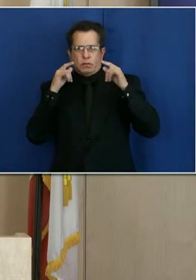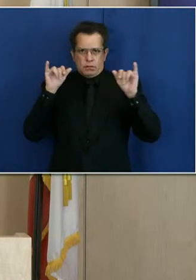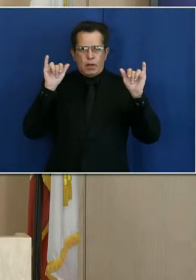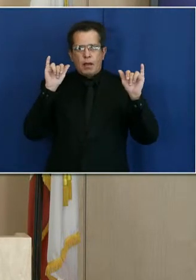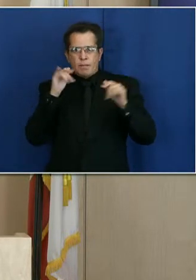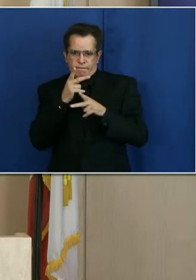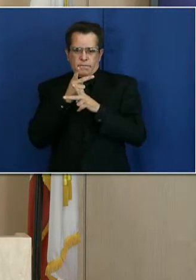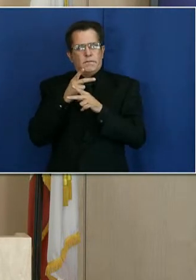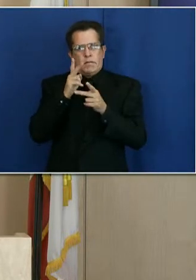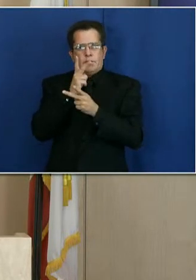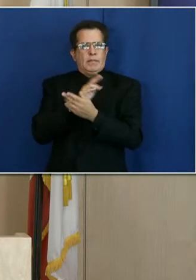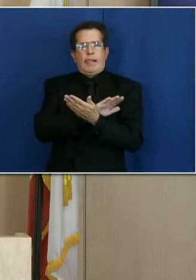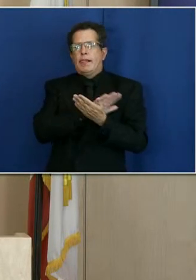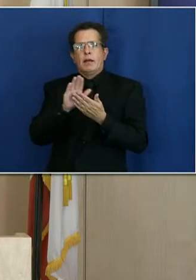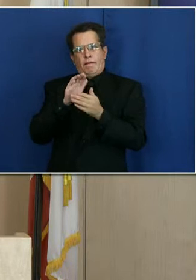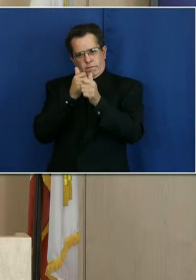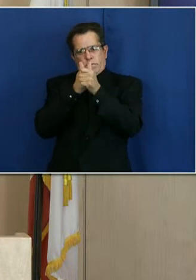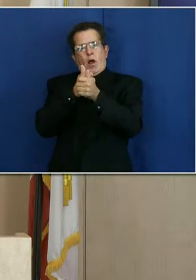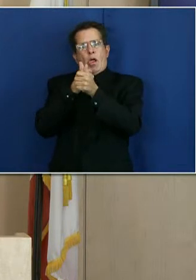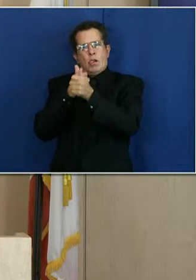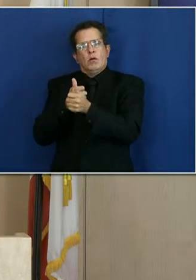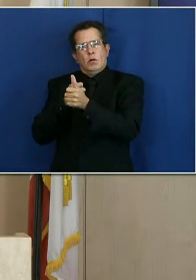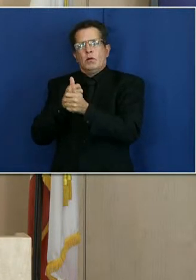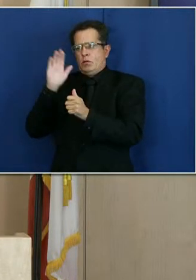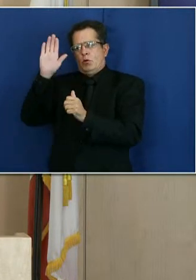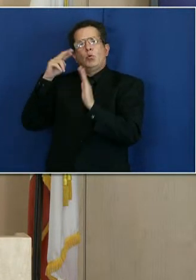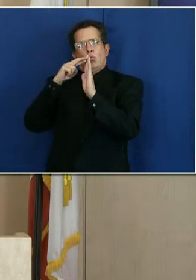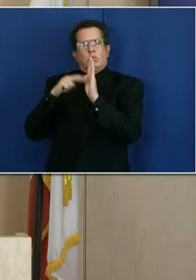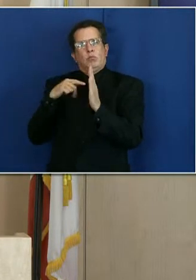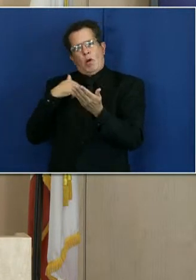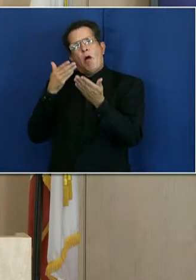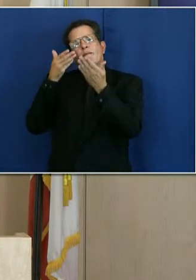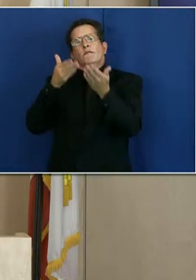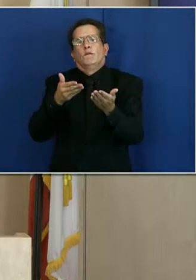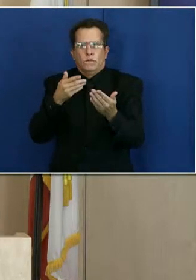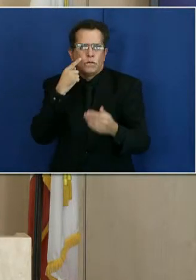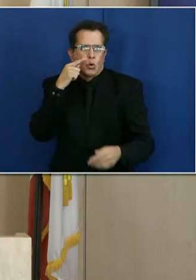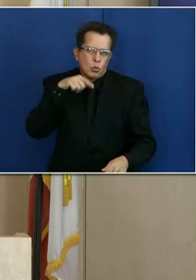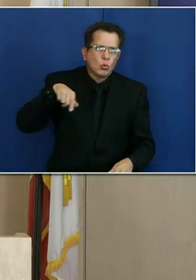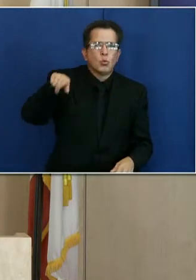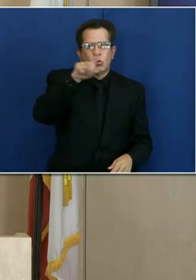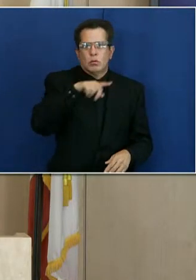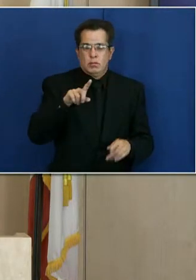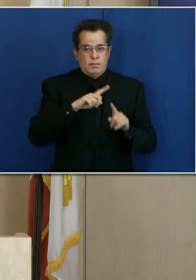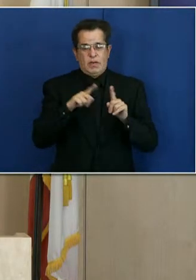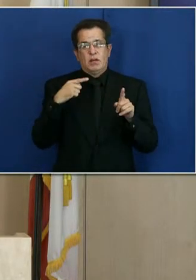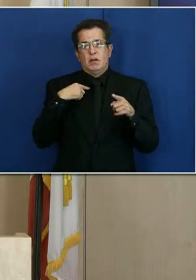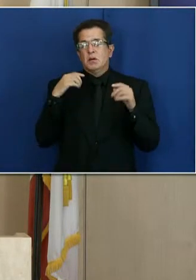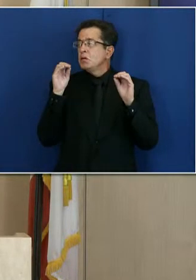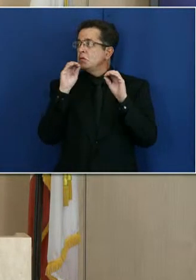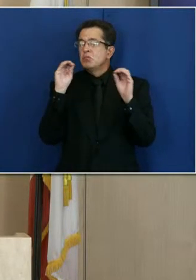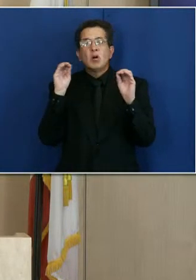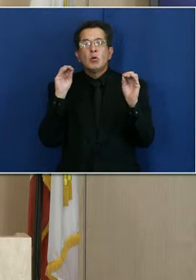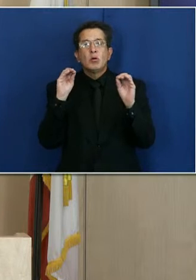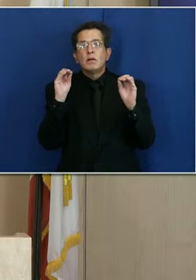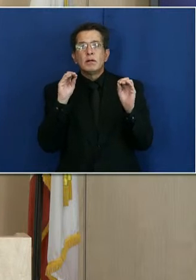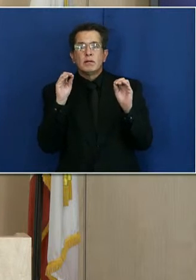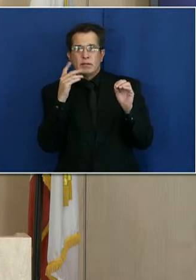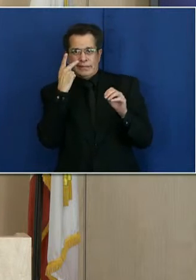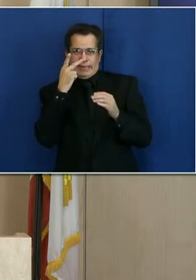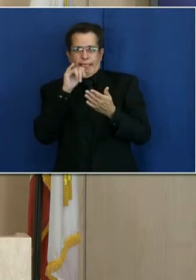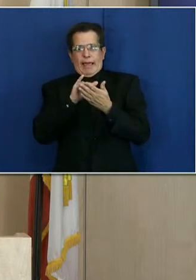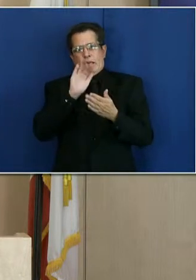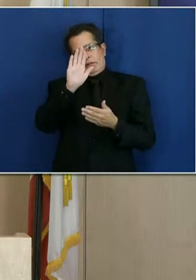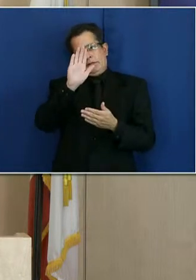and following the protocols that have been laid out. So again, we have not specifically replicated that study here,